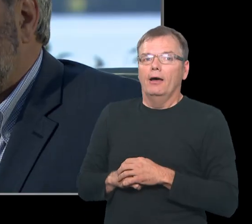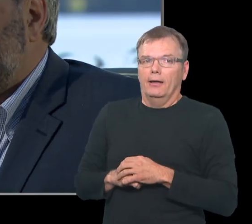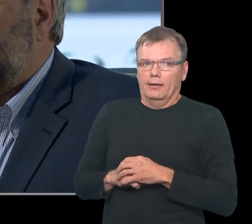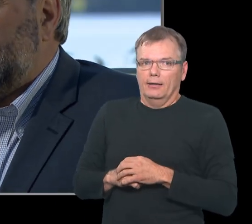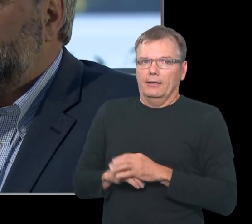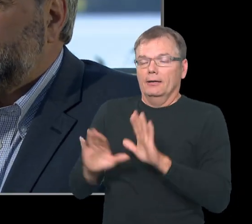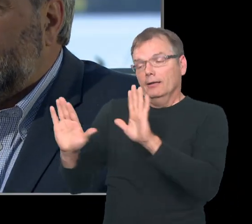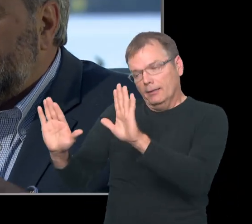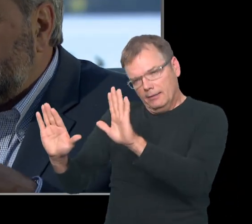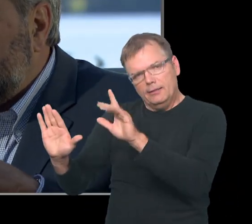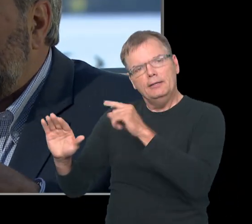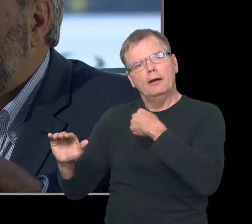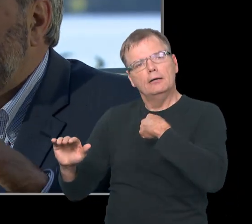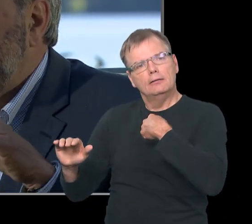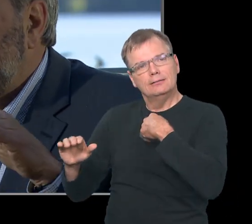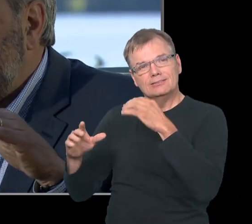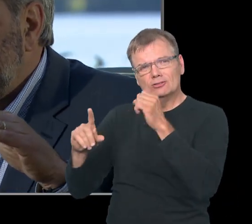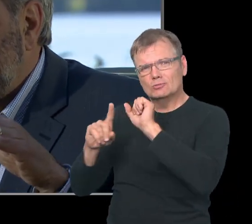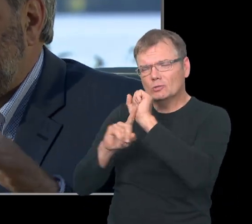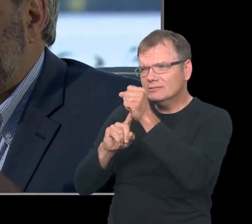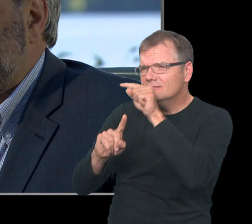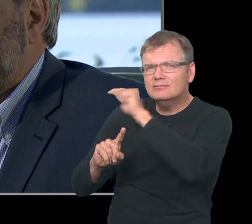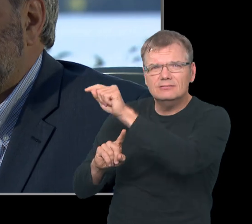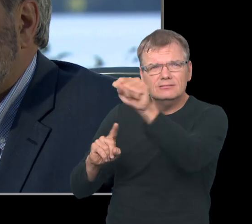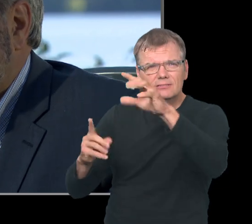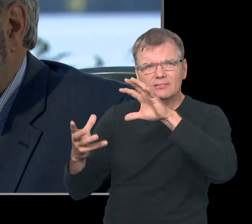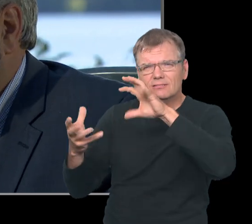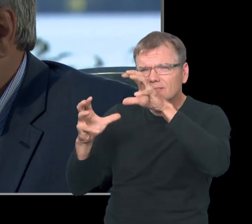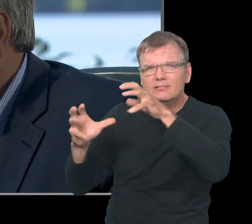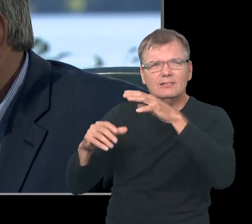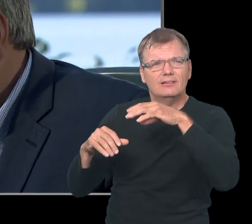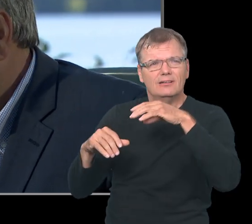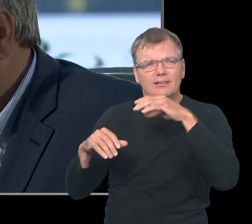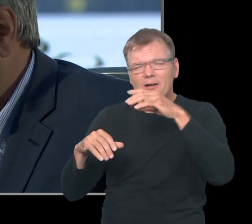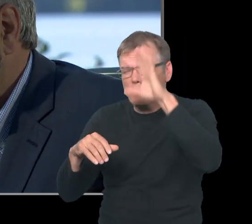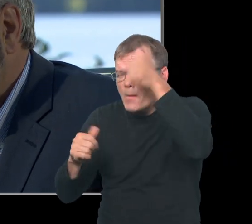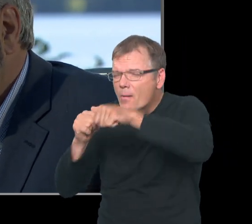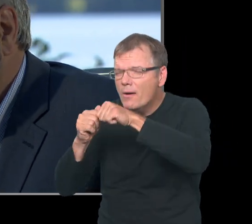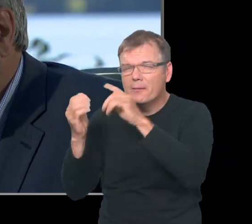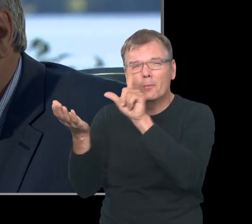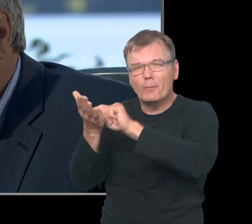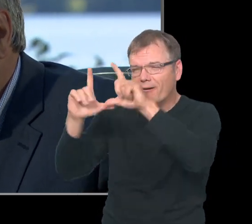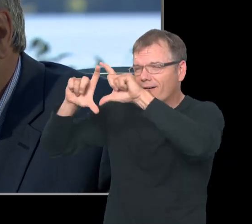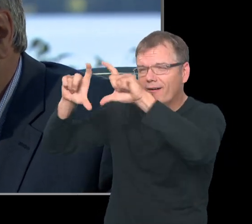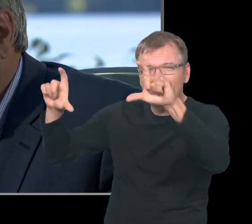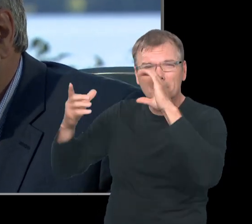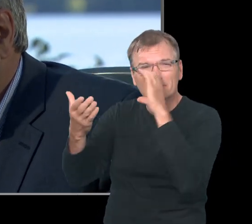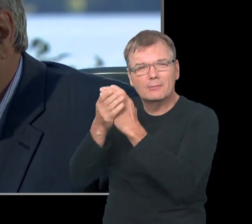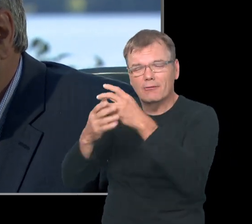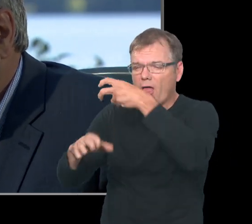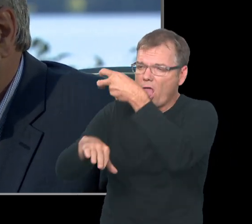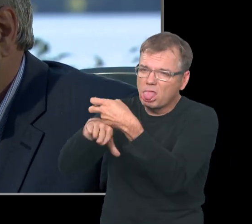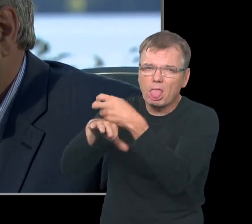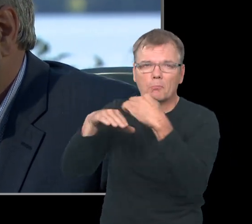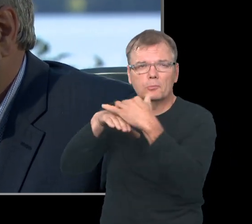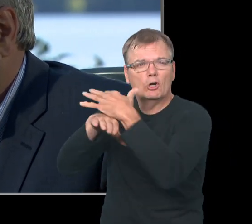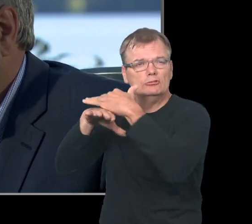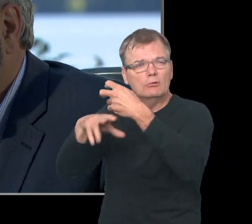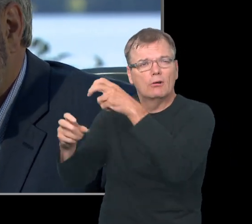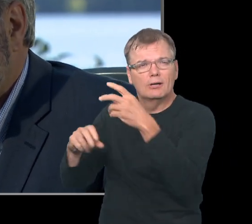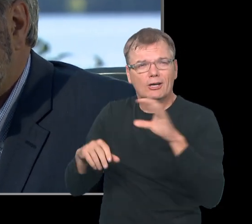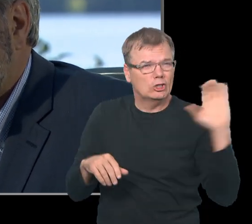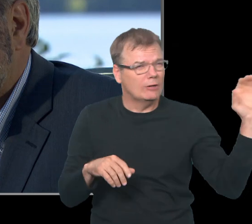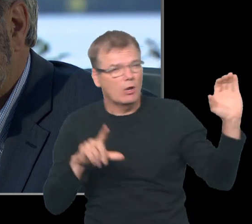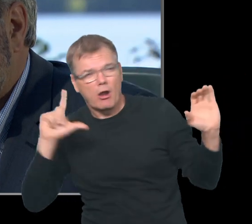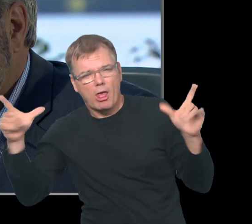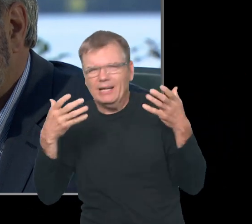power? When I was trying to get all of us to rise above partisanship, when we saw those horrible images of that little boy on that beach in Turkey, I